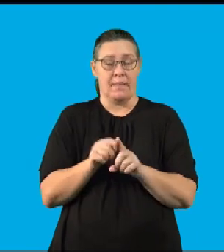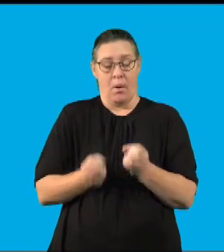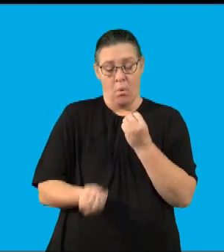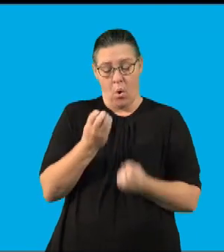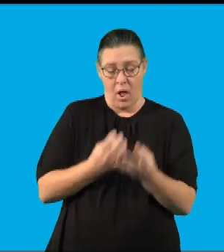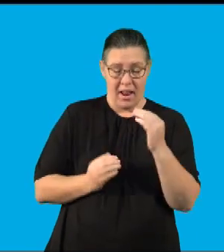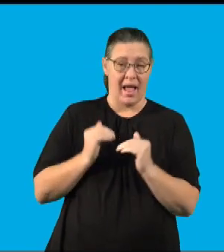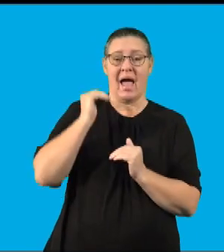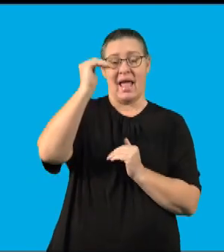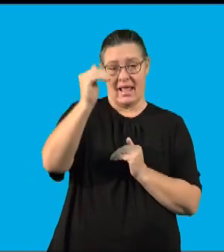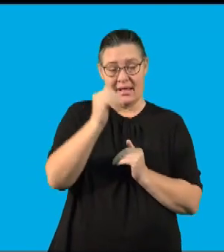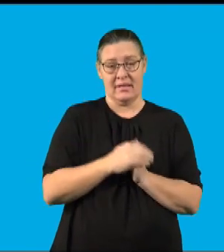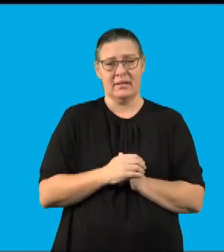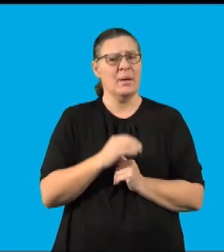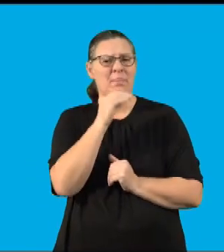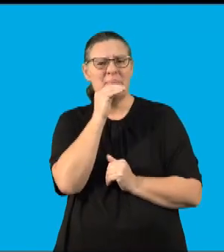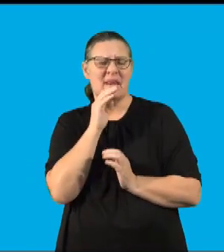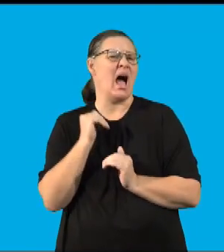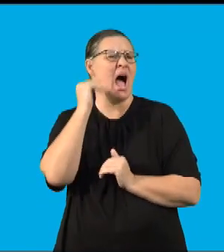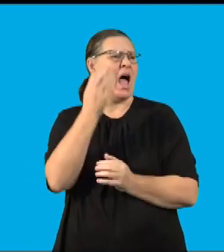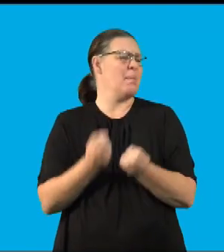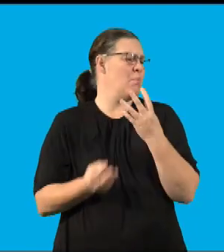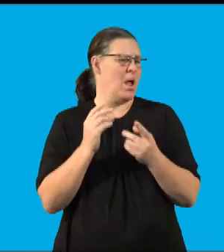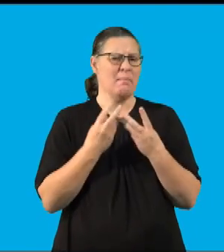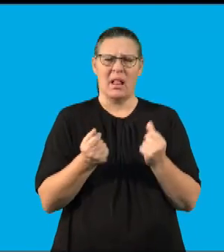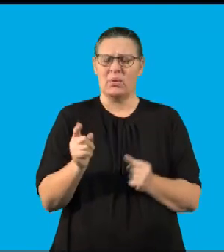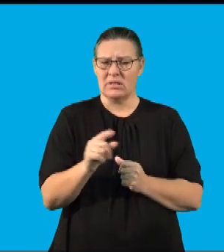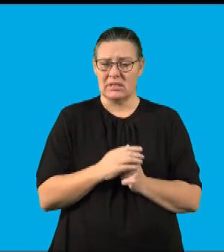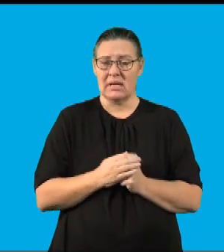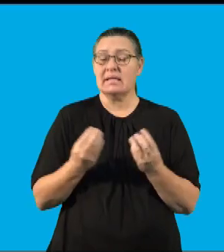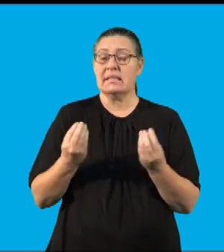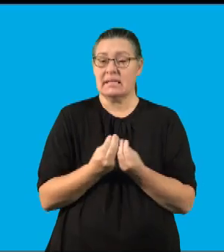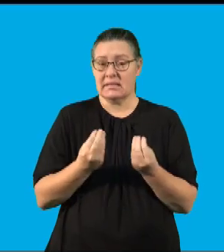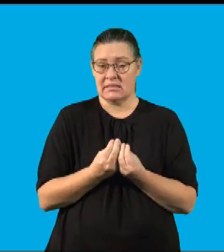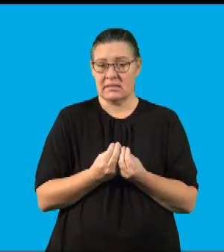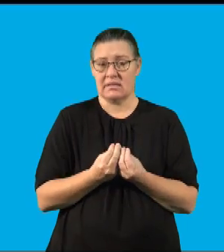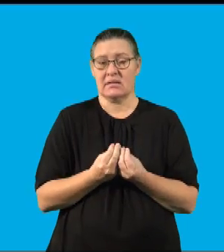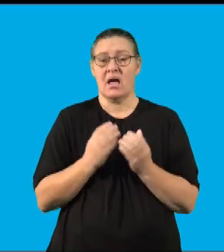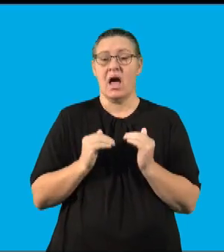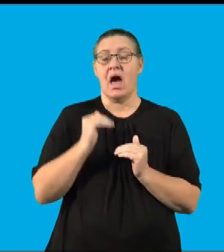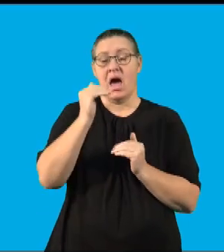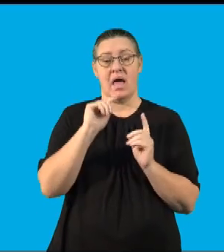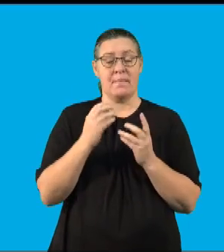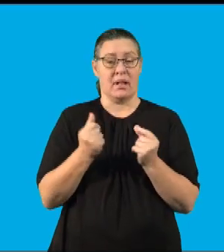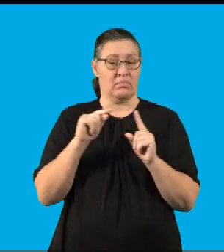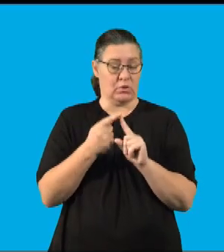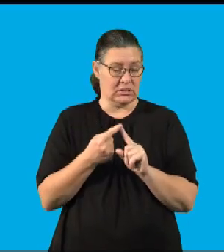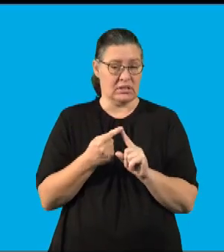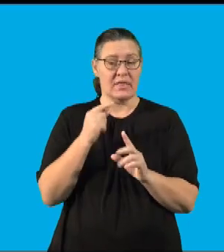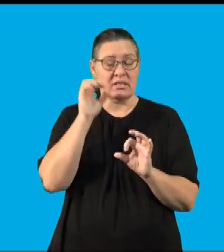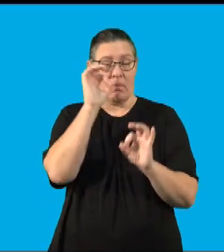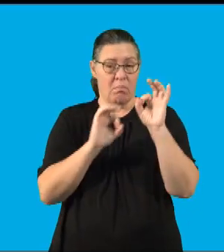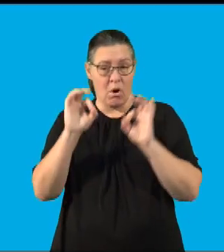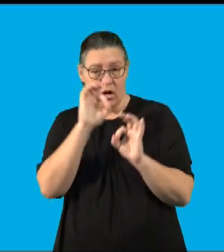boiling point. So what do we mean by them having a higher melting point? So substances which have a higher melting point,